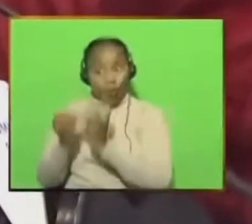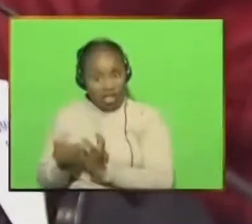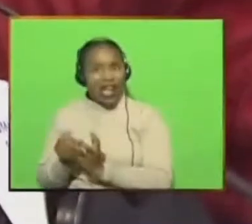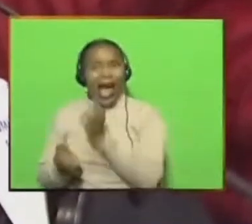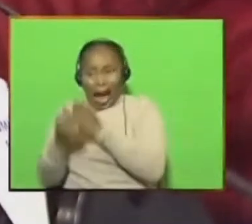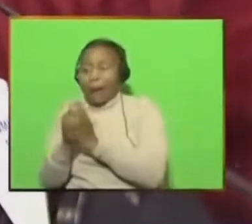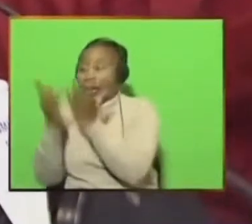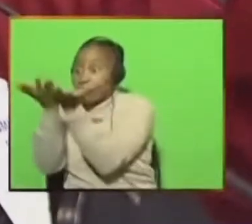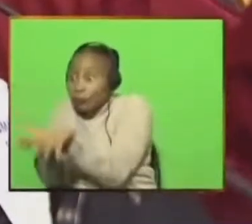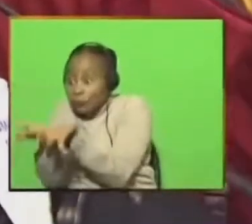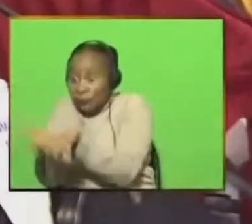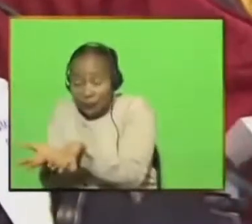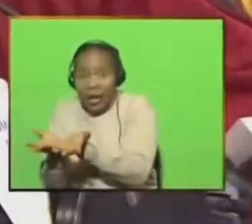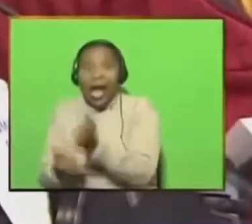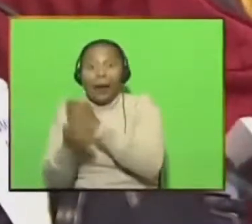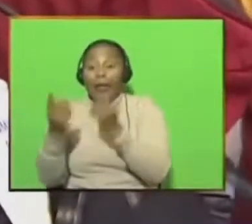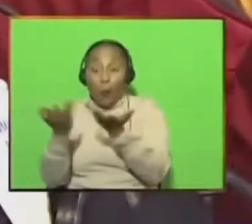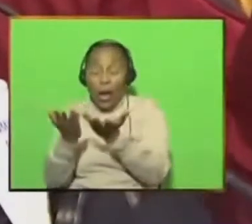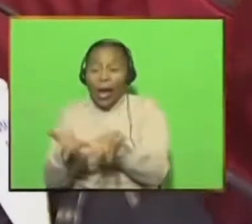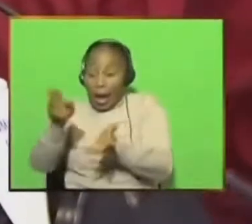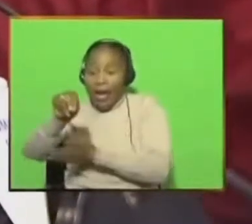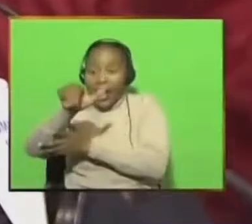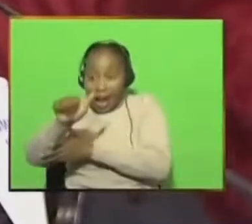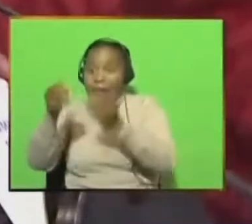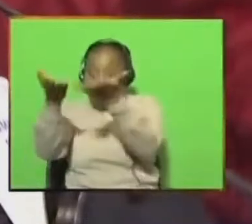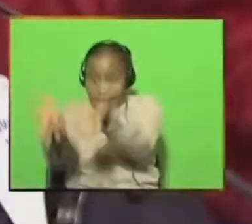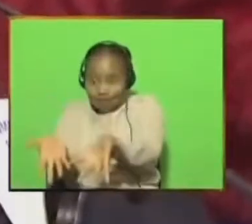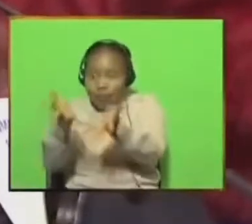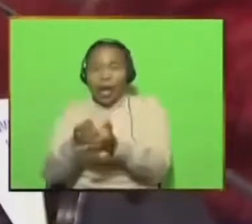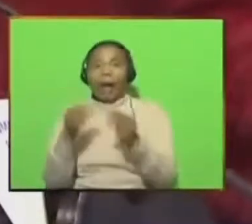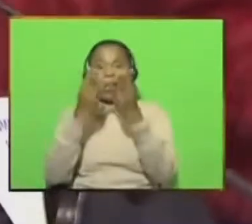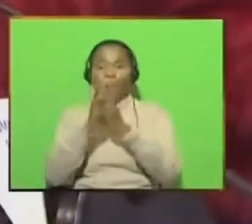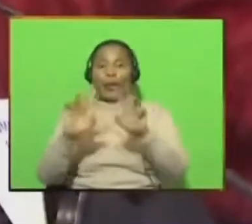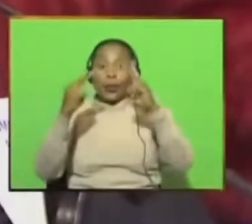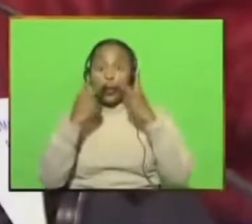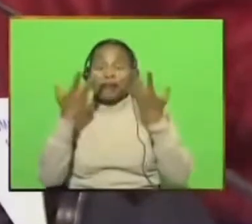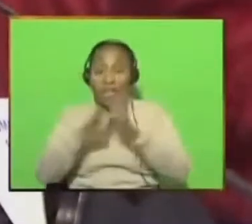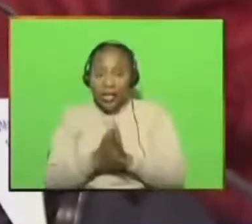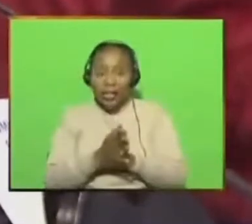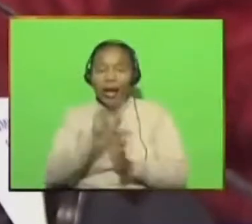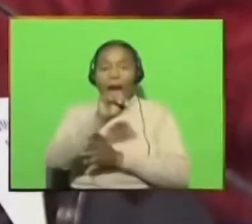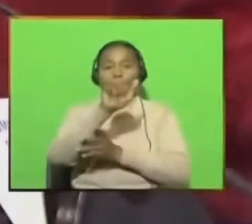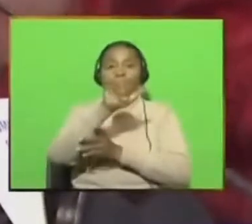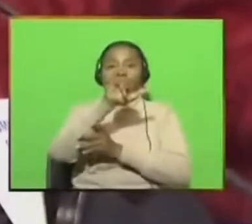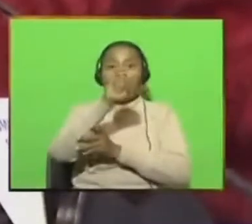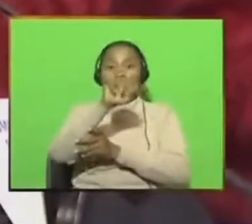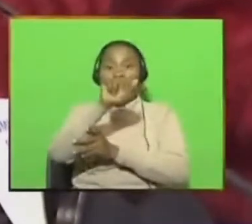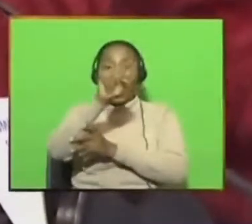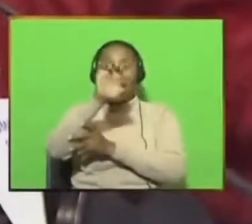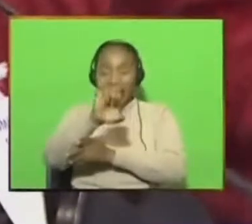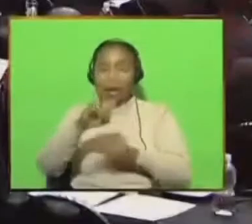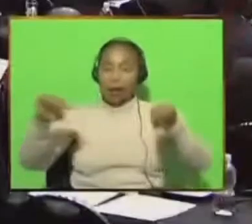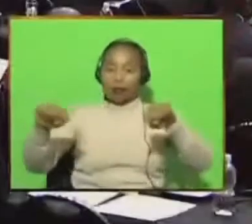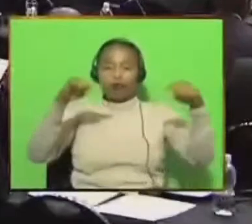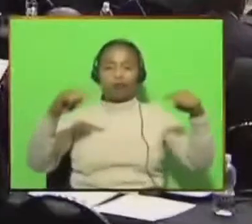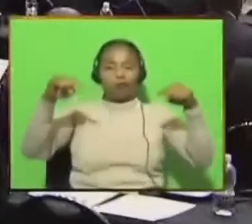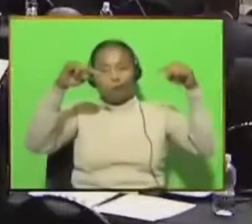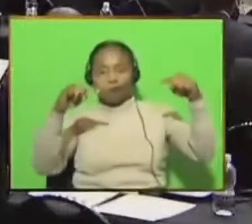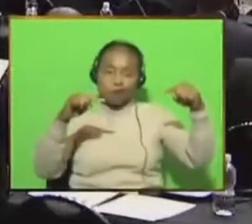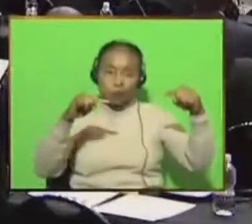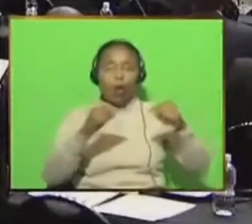in 2019, there was an outright winner. In 2019, there was no